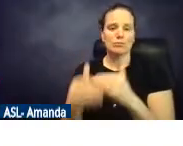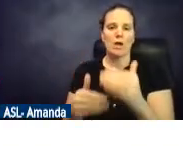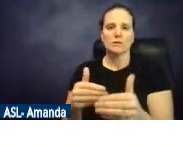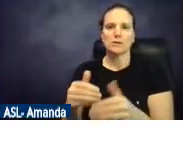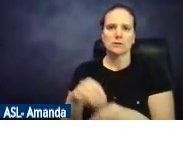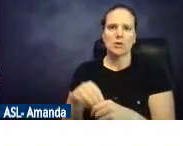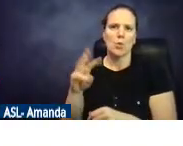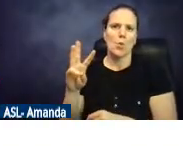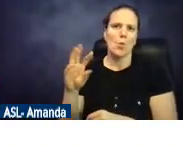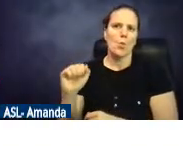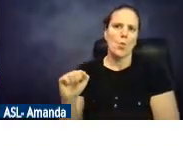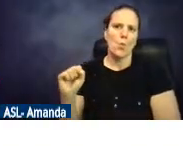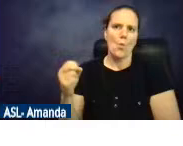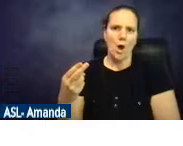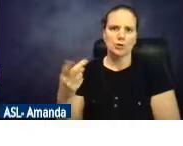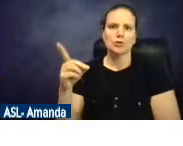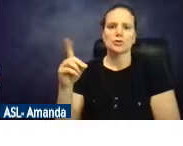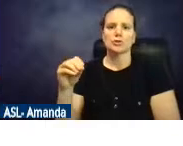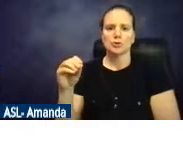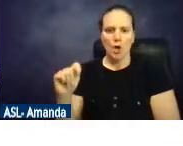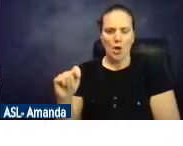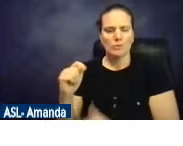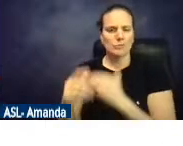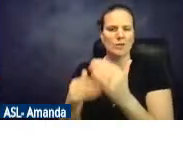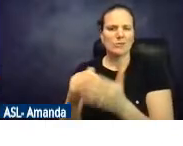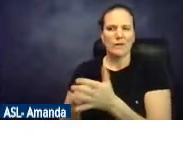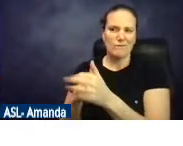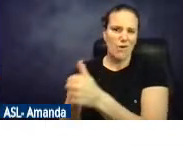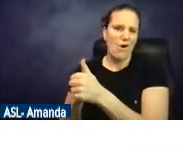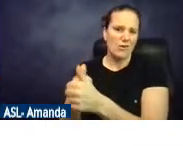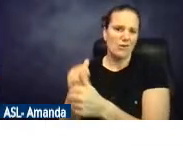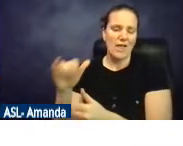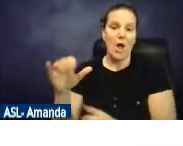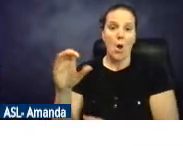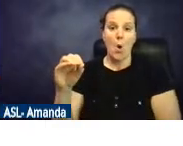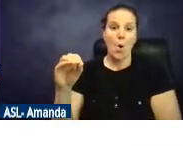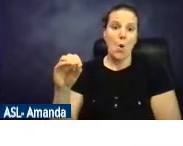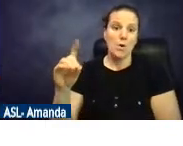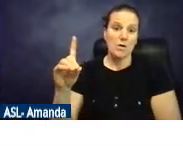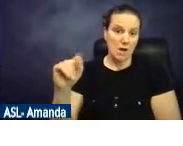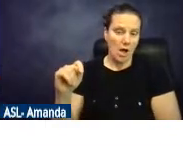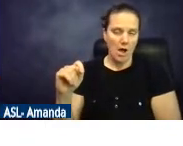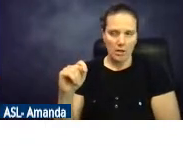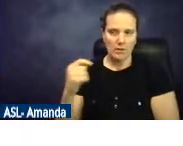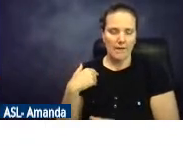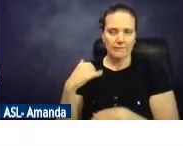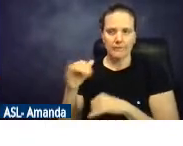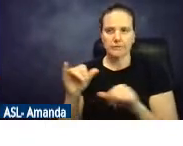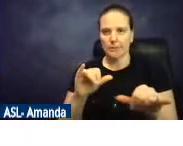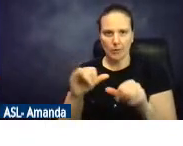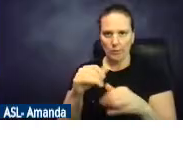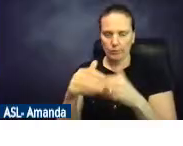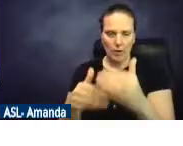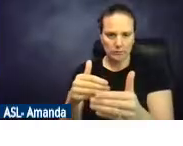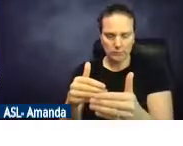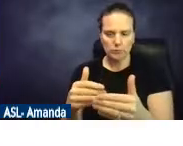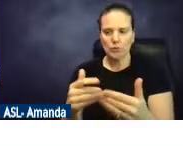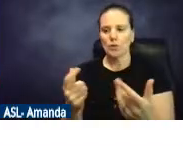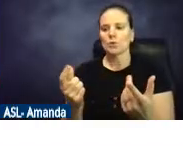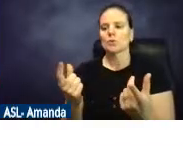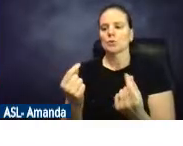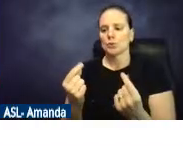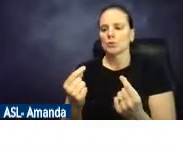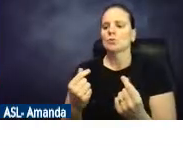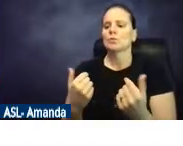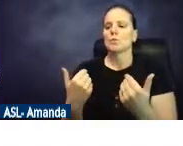WashDOT process is what we were following. And I know ODOT has adopted a very similar process. But what we do is we take